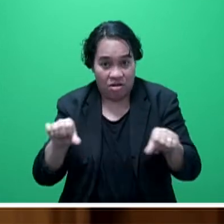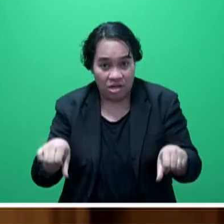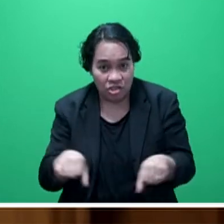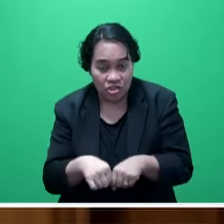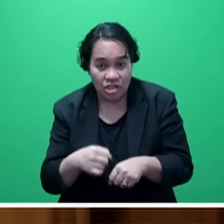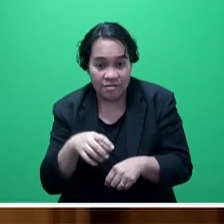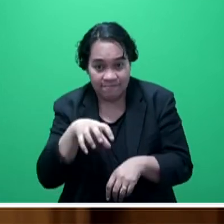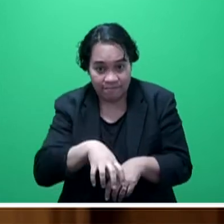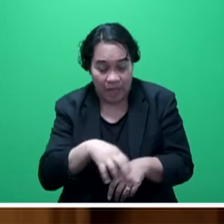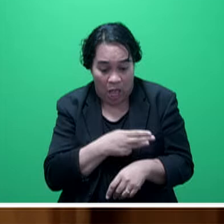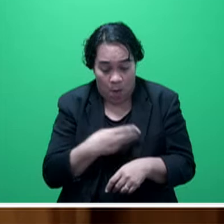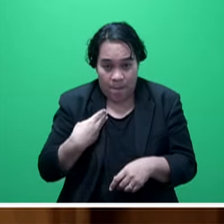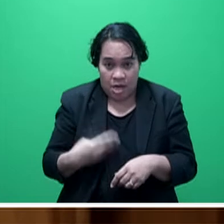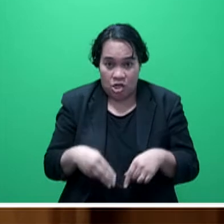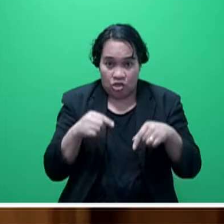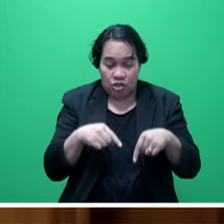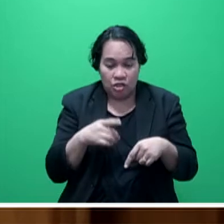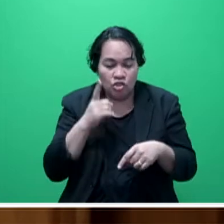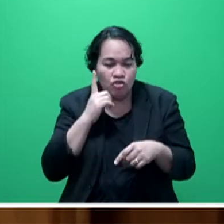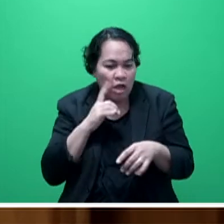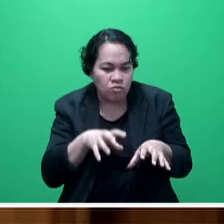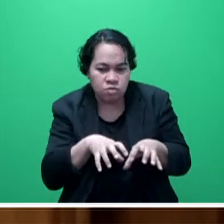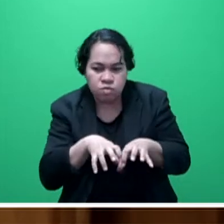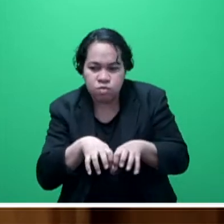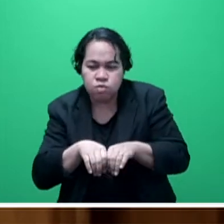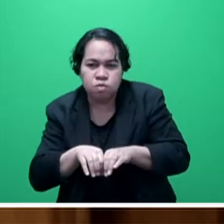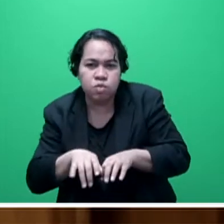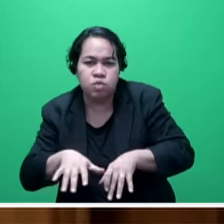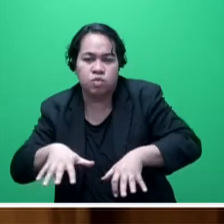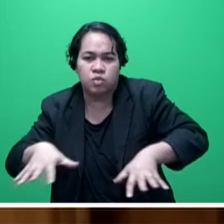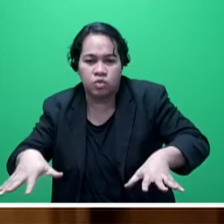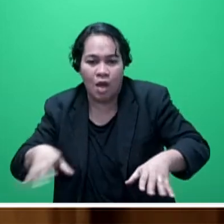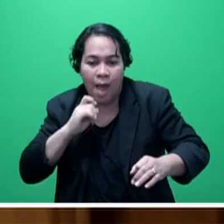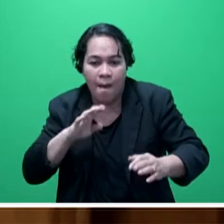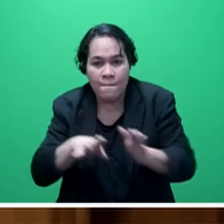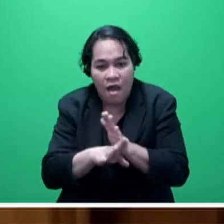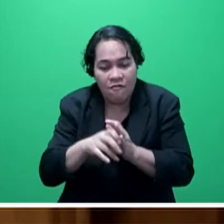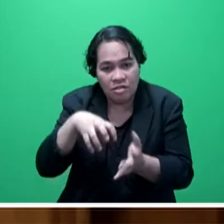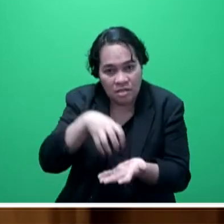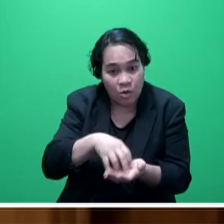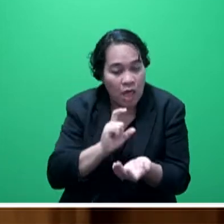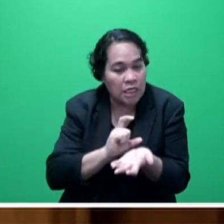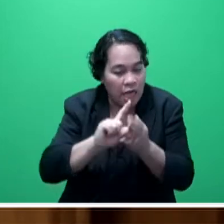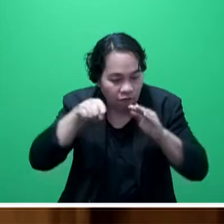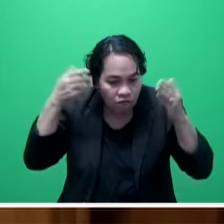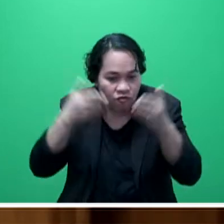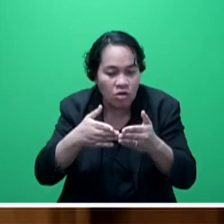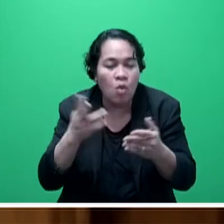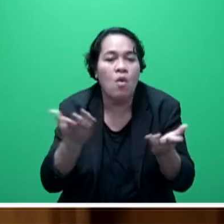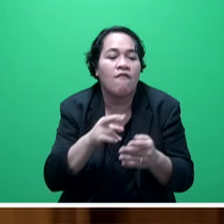Ministry's work hinges on mobilizing the private sector with clear focus on food security for rural